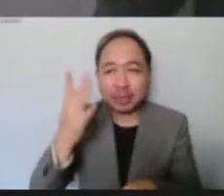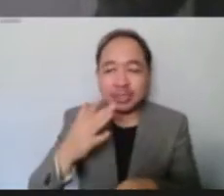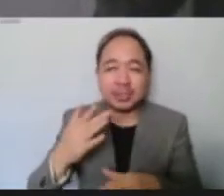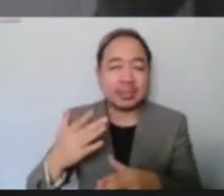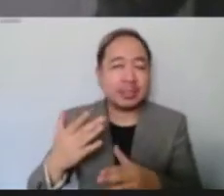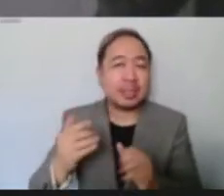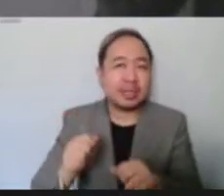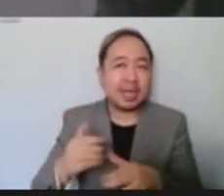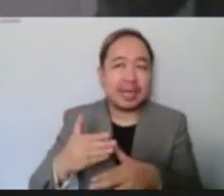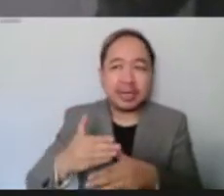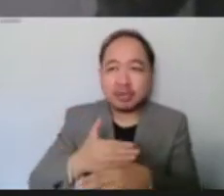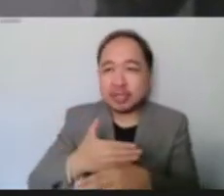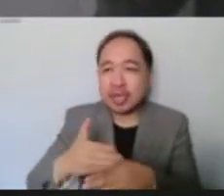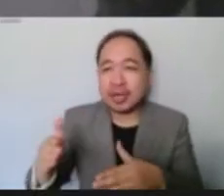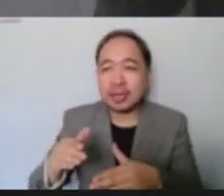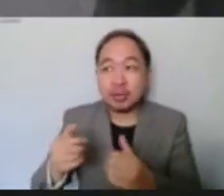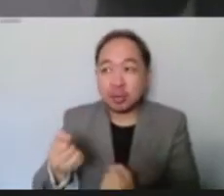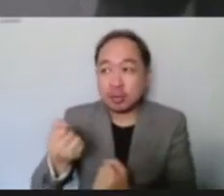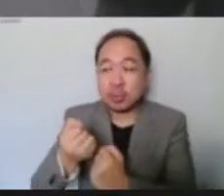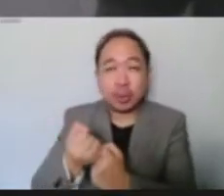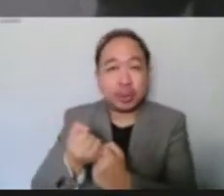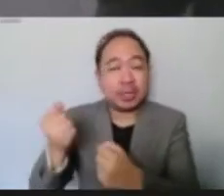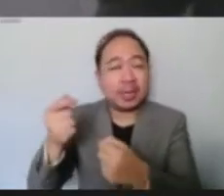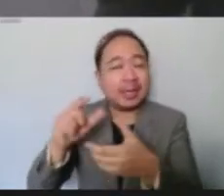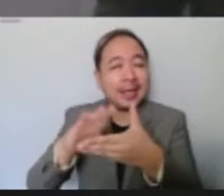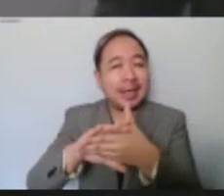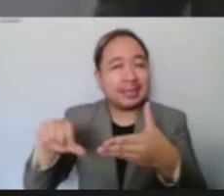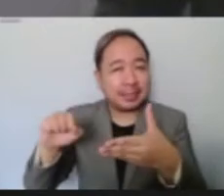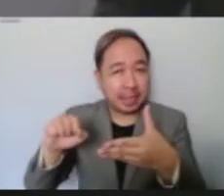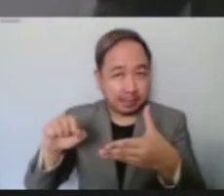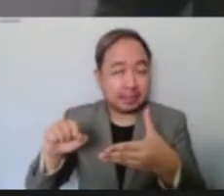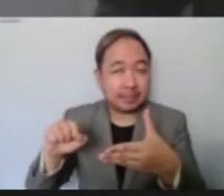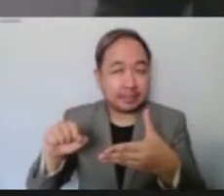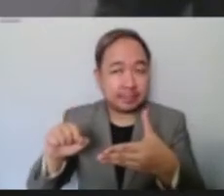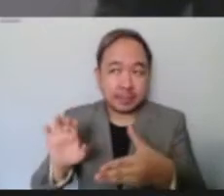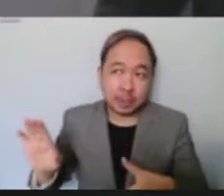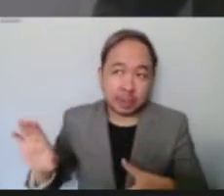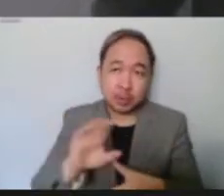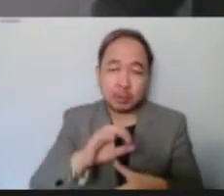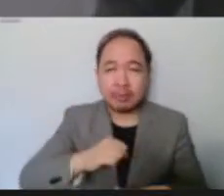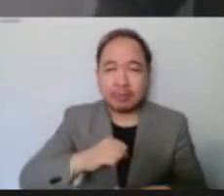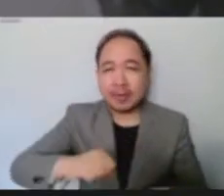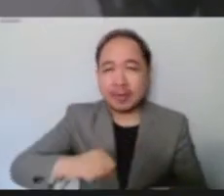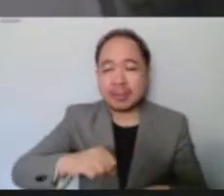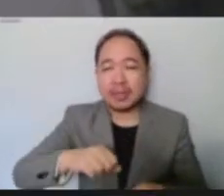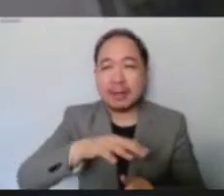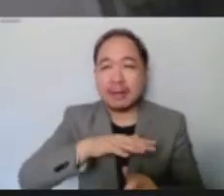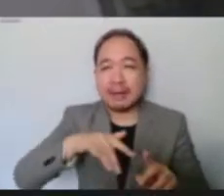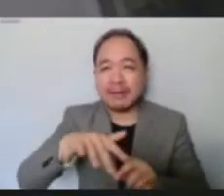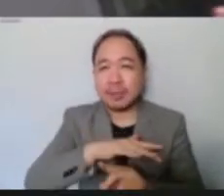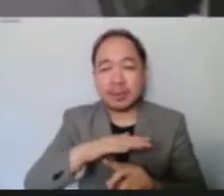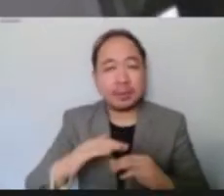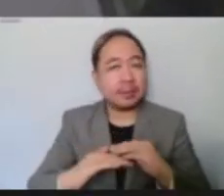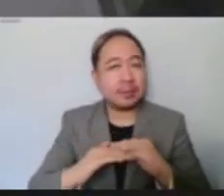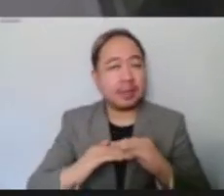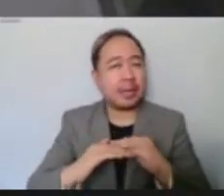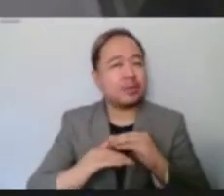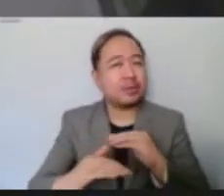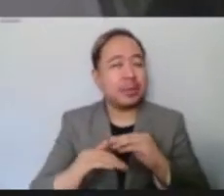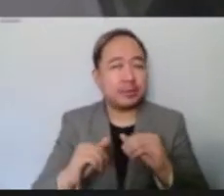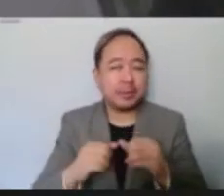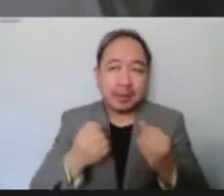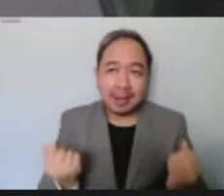efforts of the economic and social commission for Asia and the Pacific to accelerate environmental and sustainable development